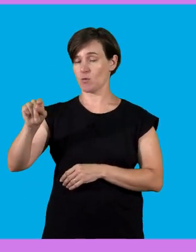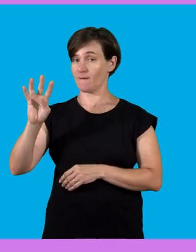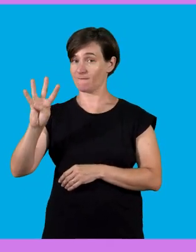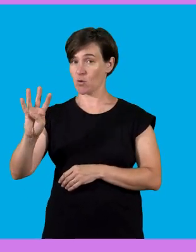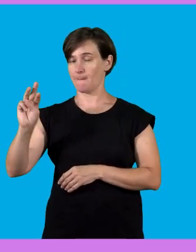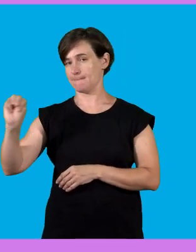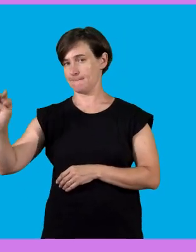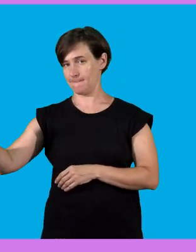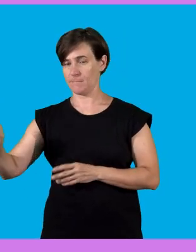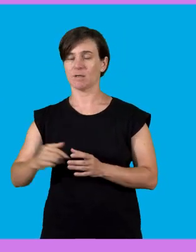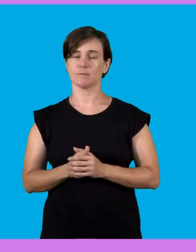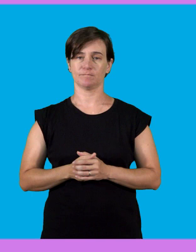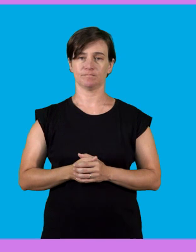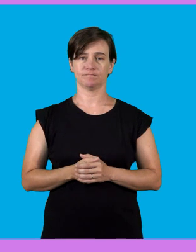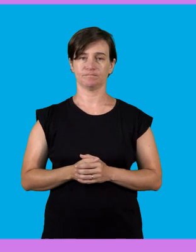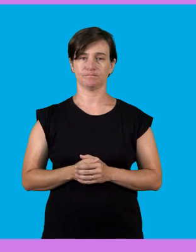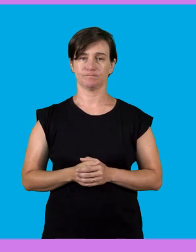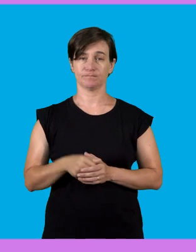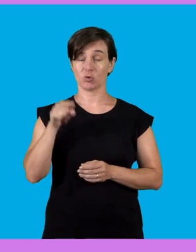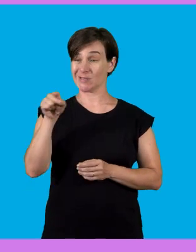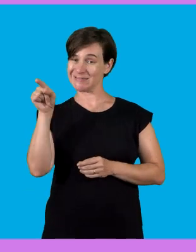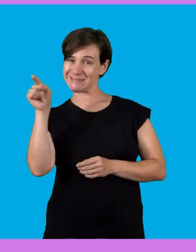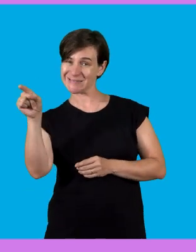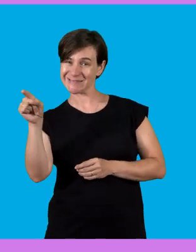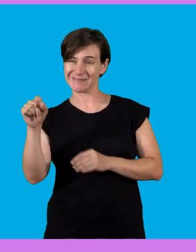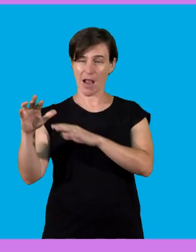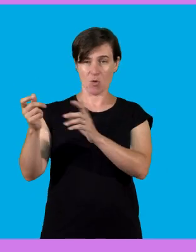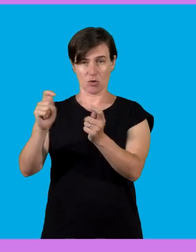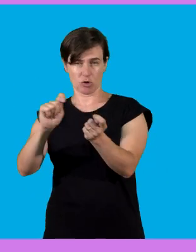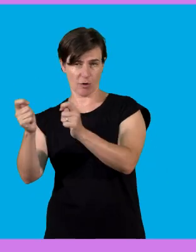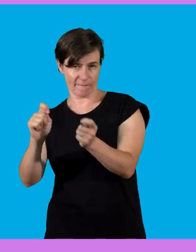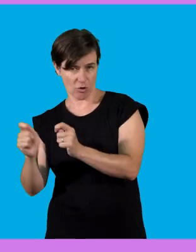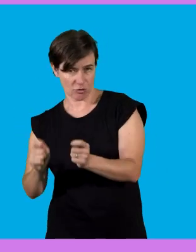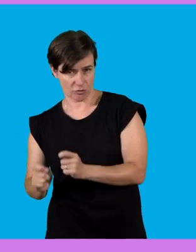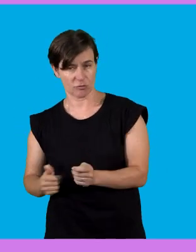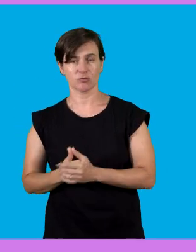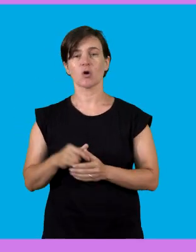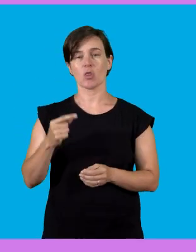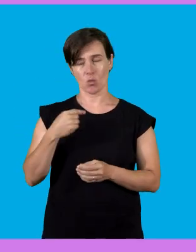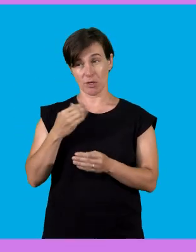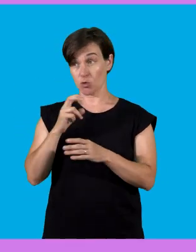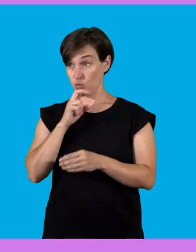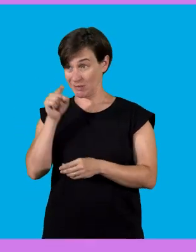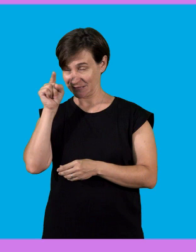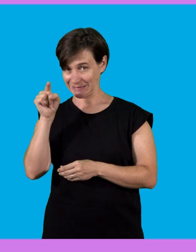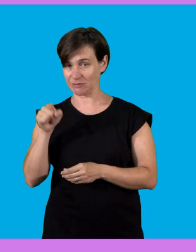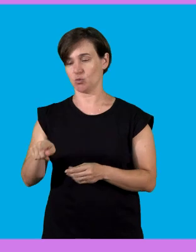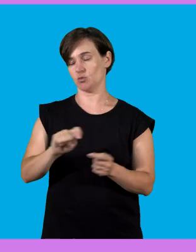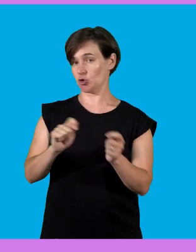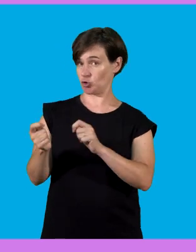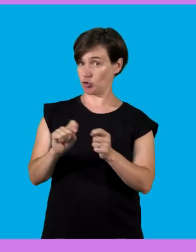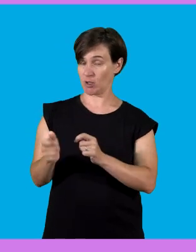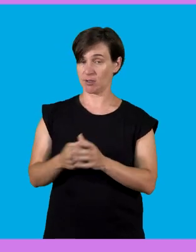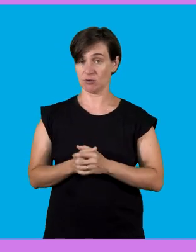25.4 millimeters. And then this is the conversions that we are going to work with the entire time.